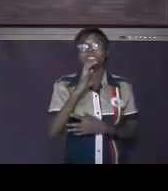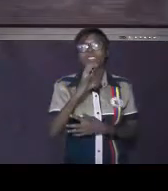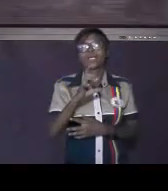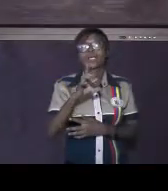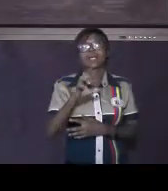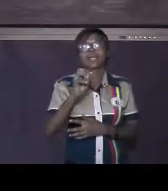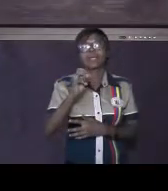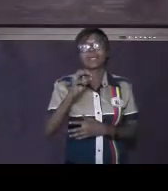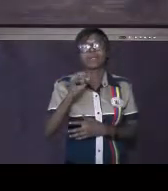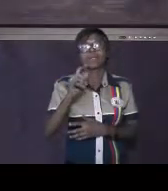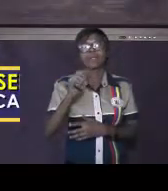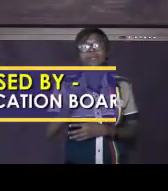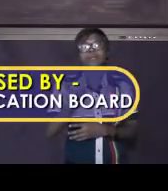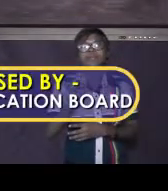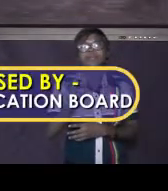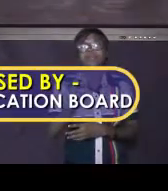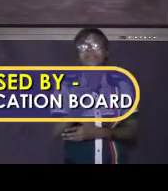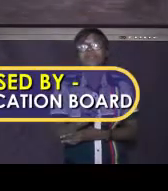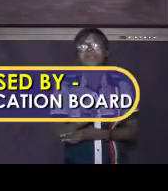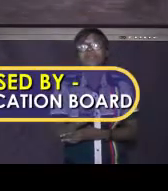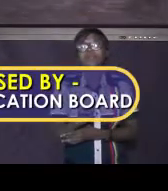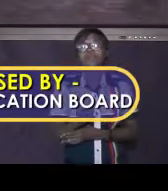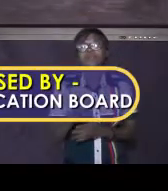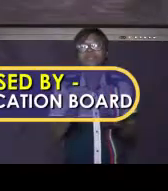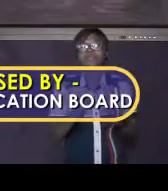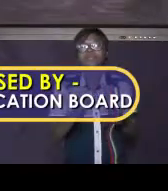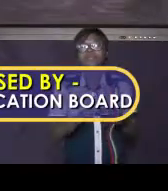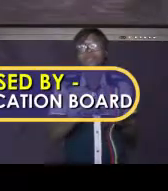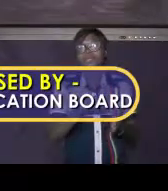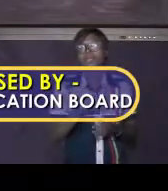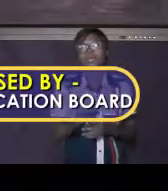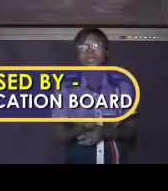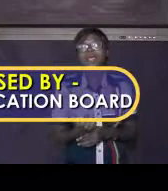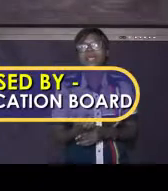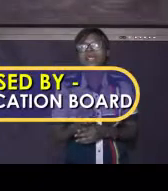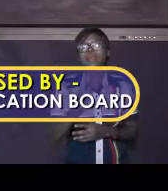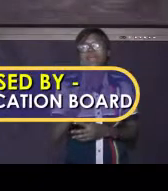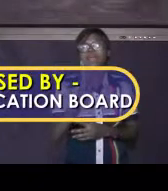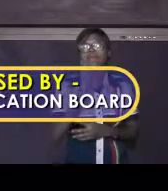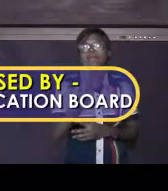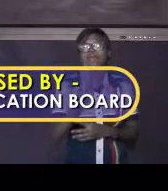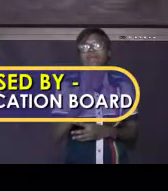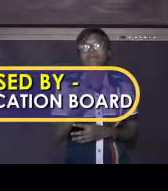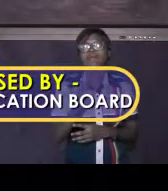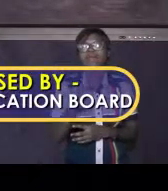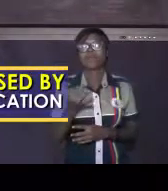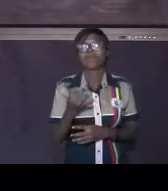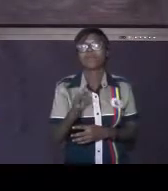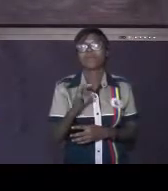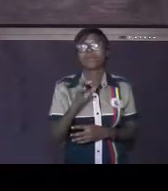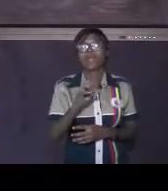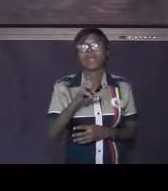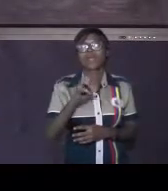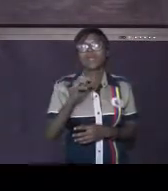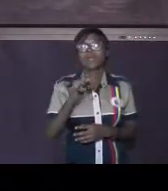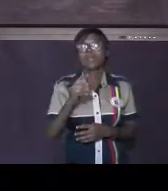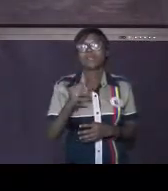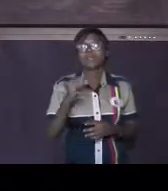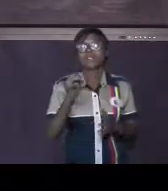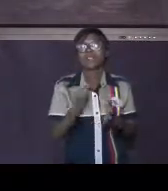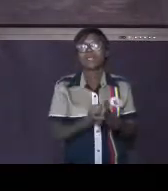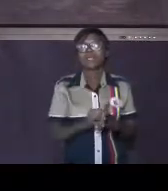climate? Second question, list any 5 elements that